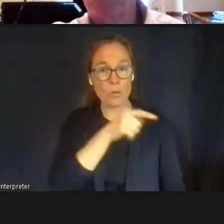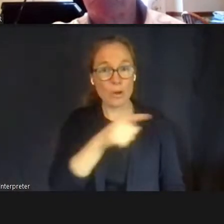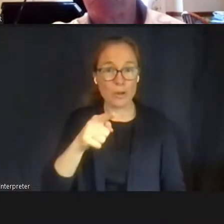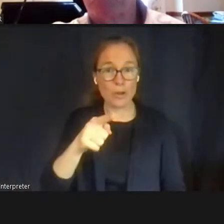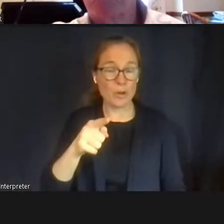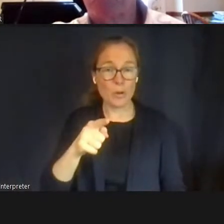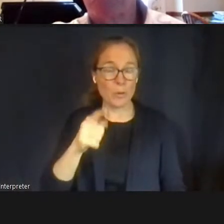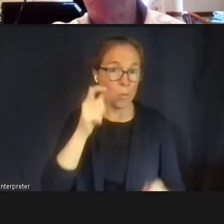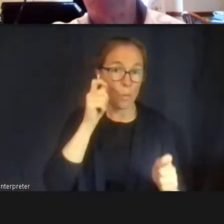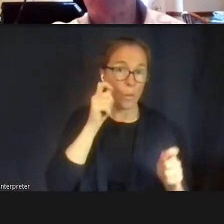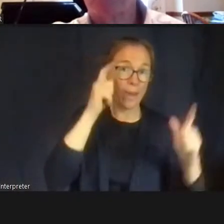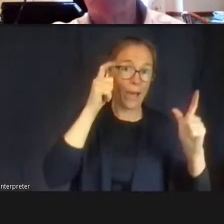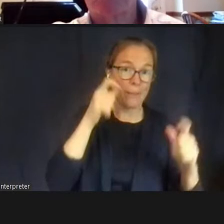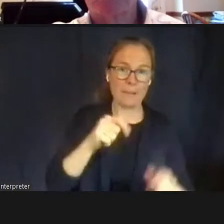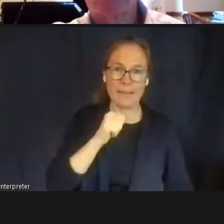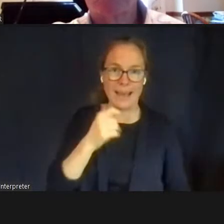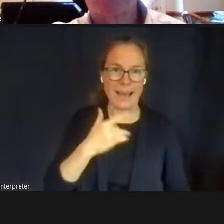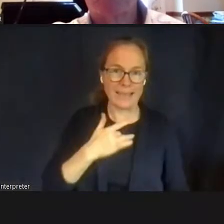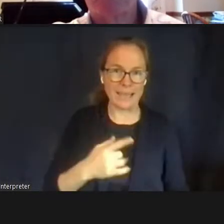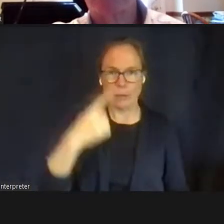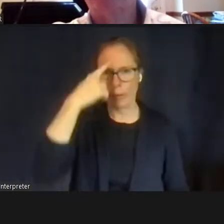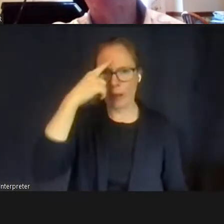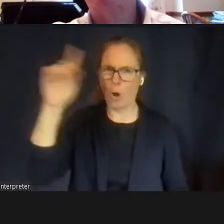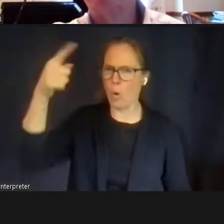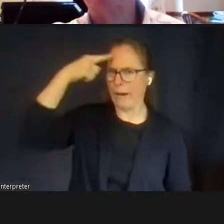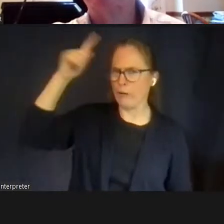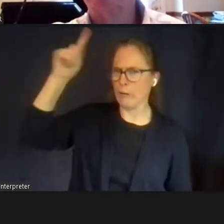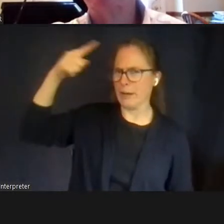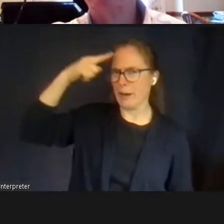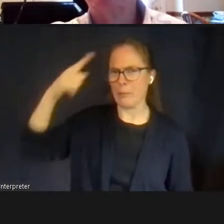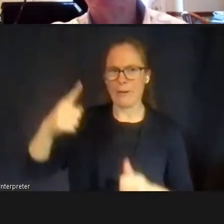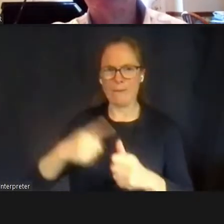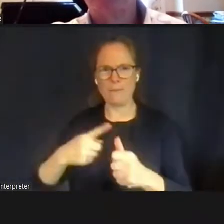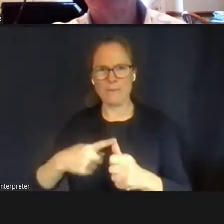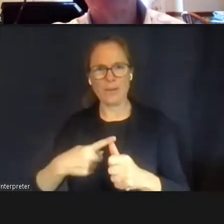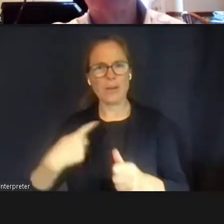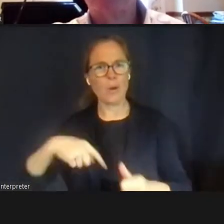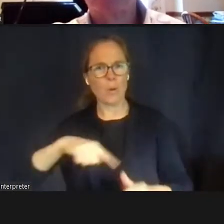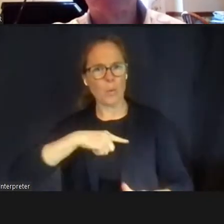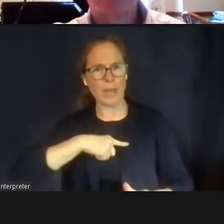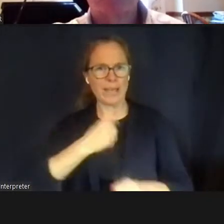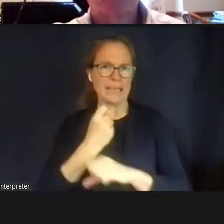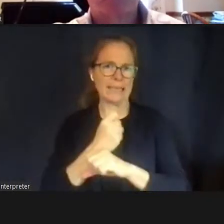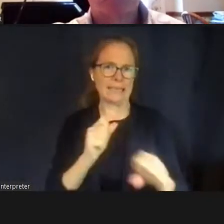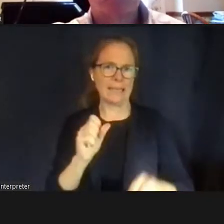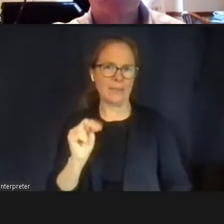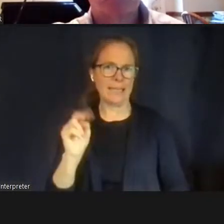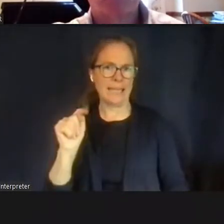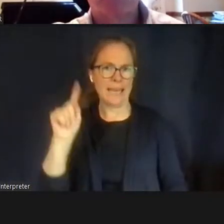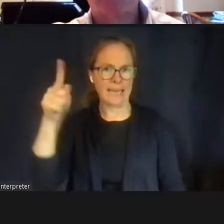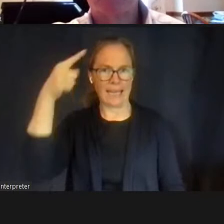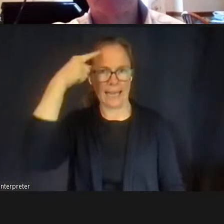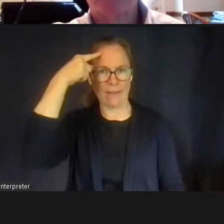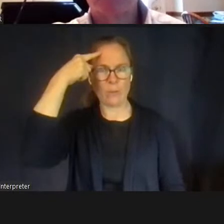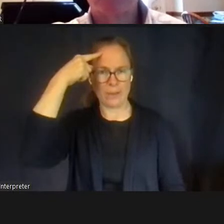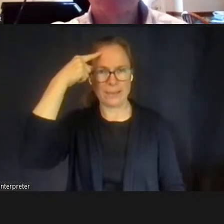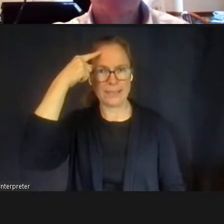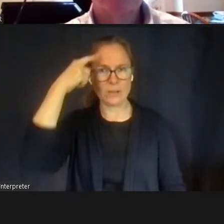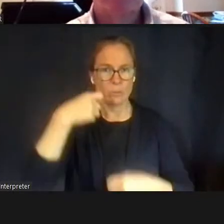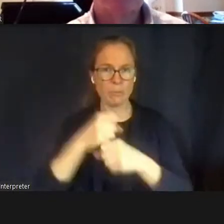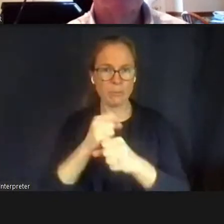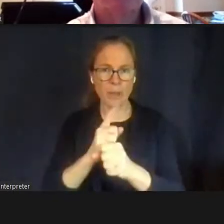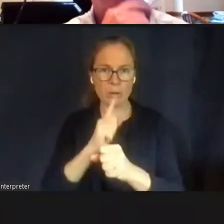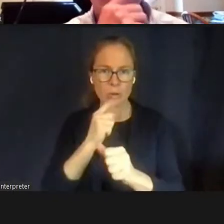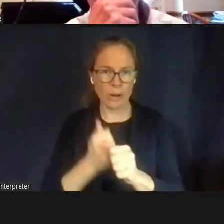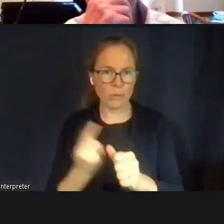government isn't the first thing that you think of. We know we're a safety net government to ensure that everyone has access